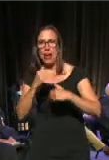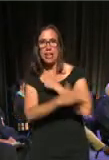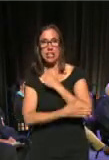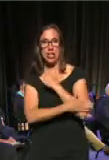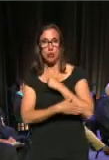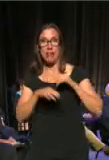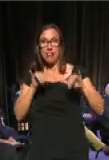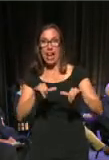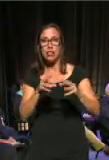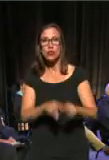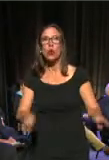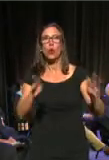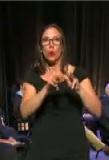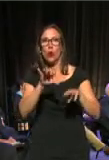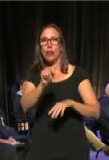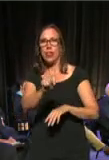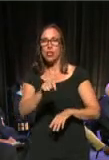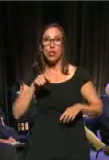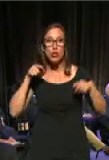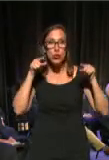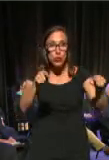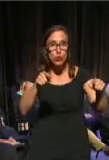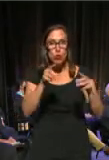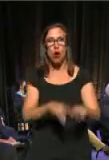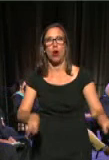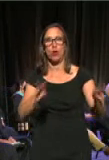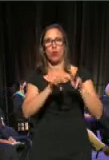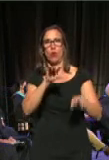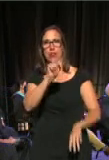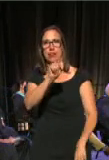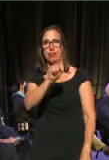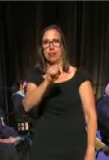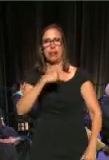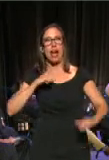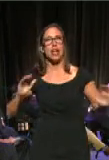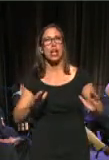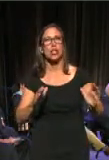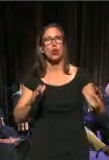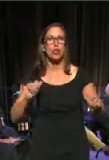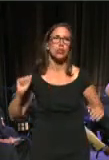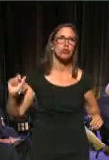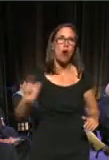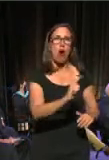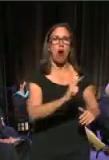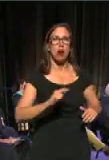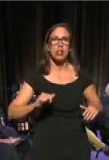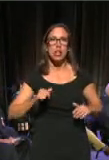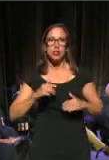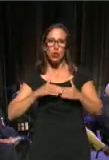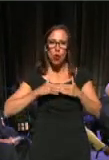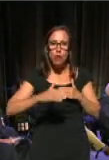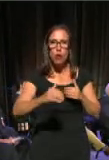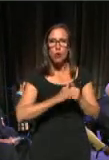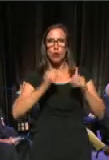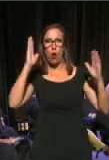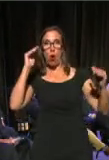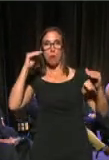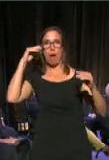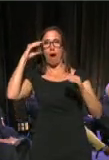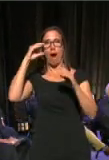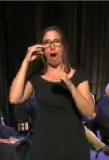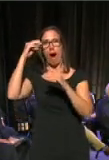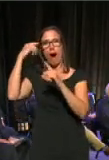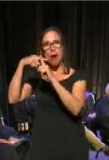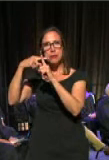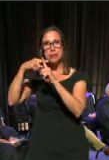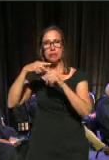is worth it. You are worth it. I encourage us all to move forward with hope, optimism, and